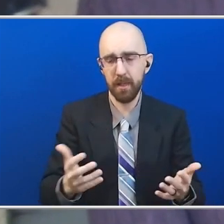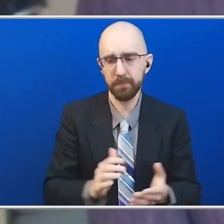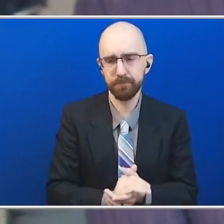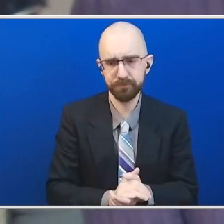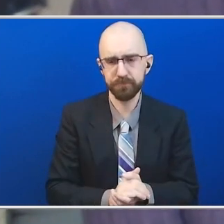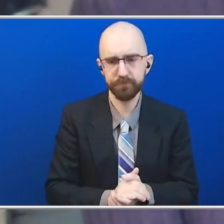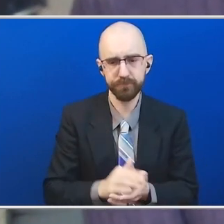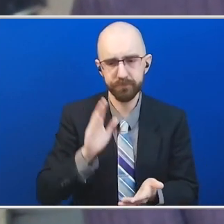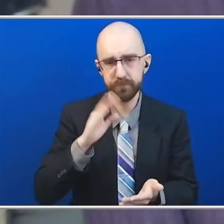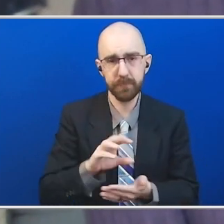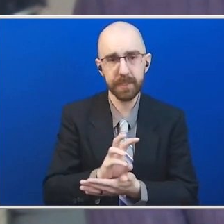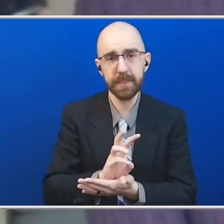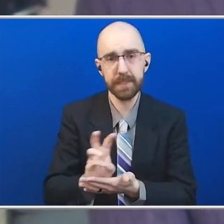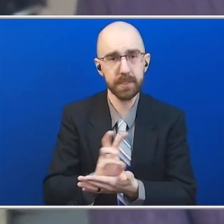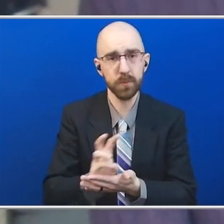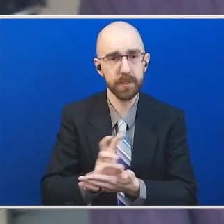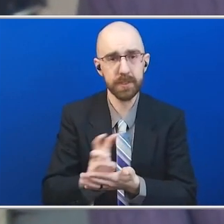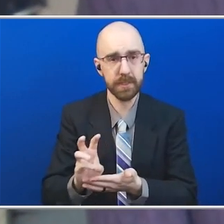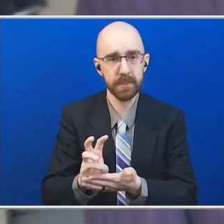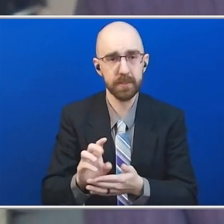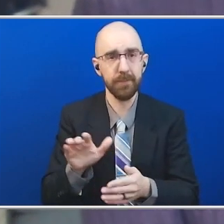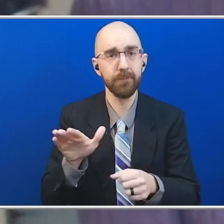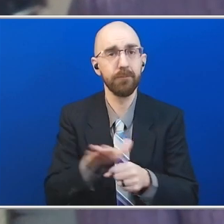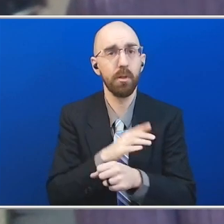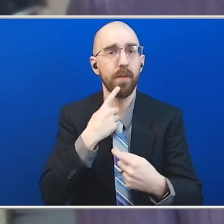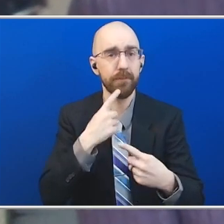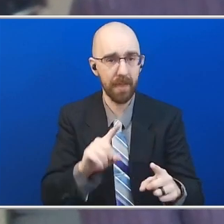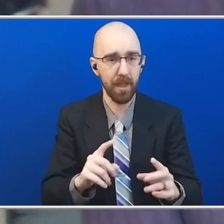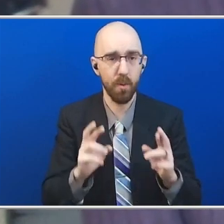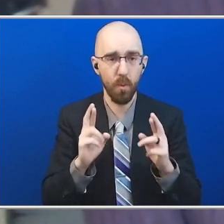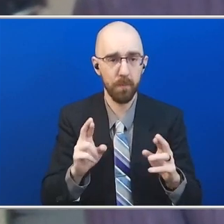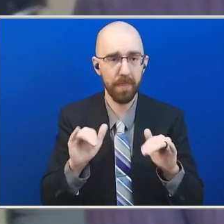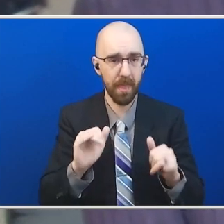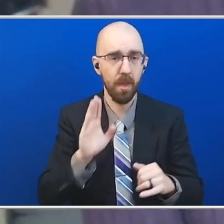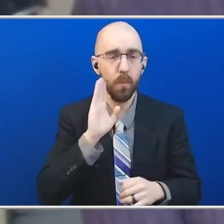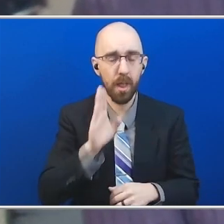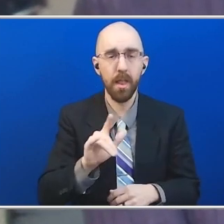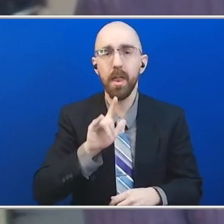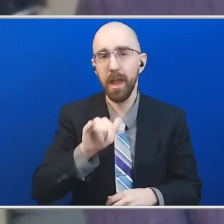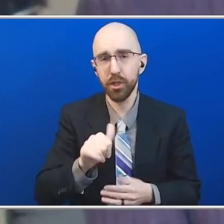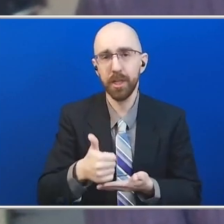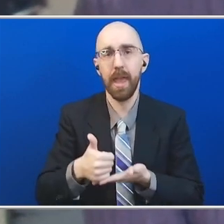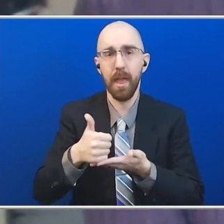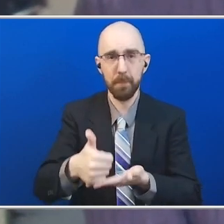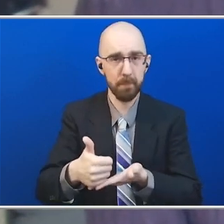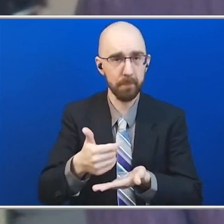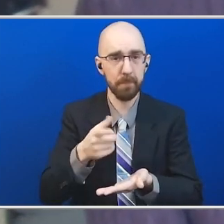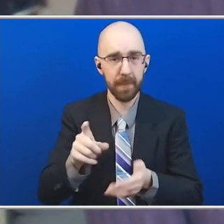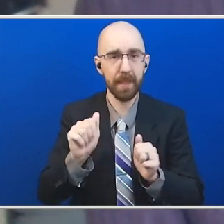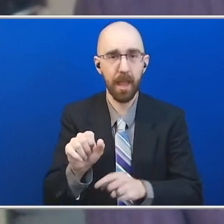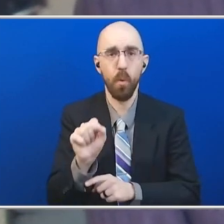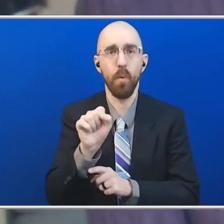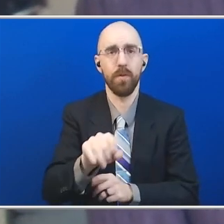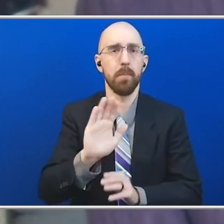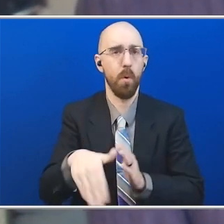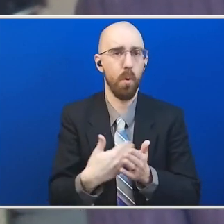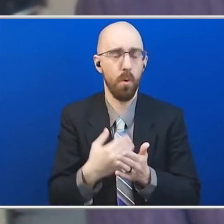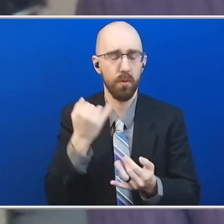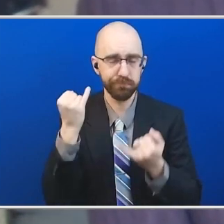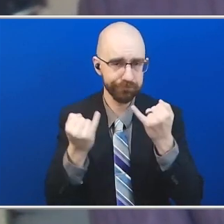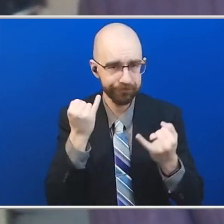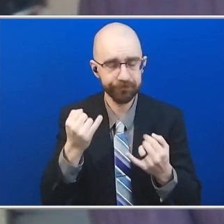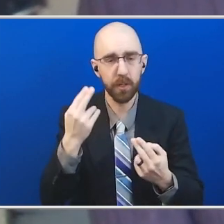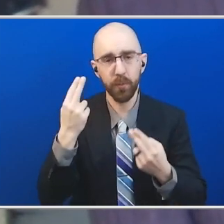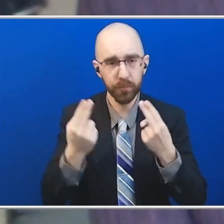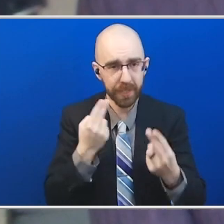6 weeks is full effect. We're hoping that it will actually help him and he can overcome all the hallucinations and